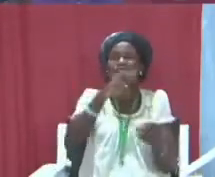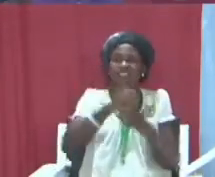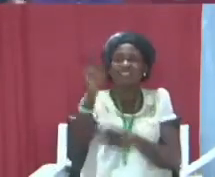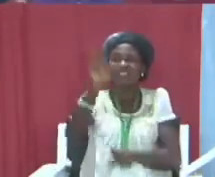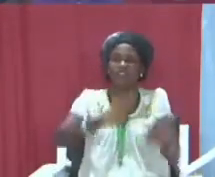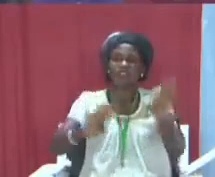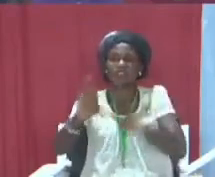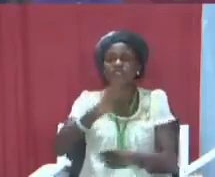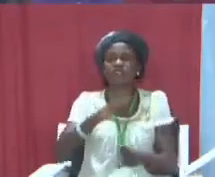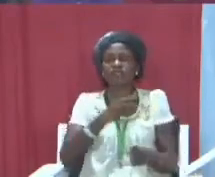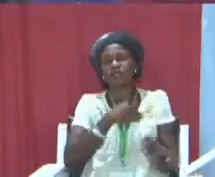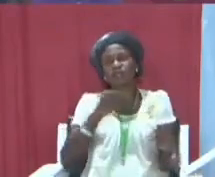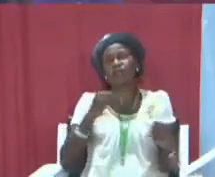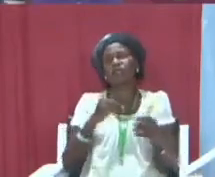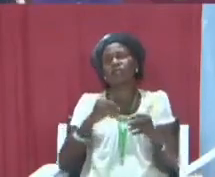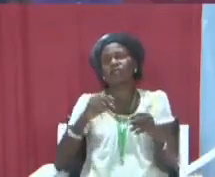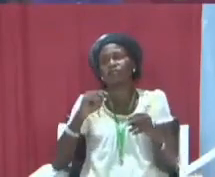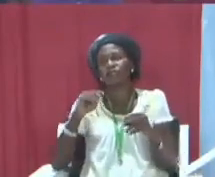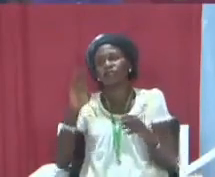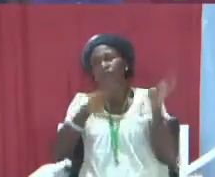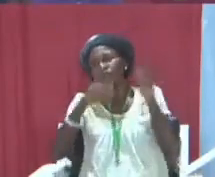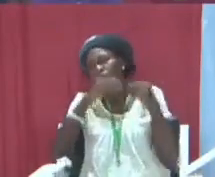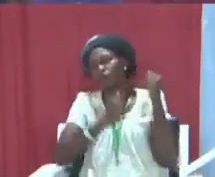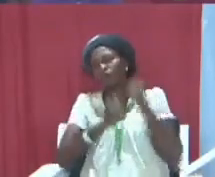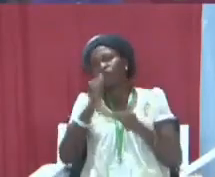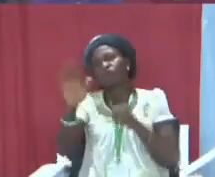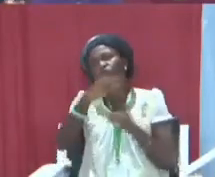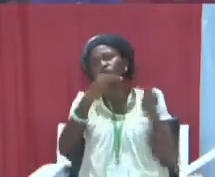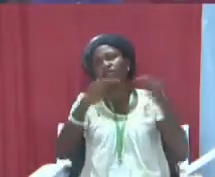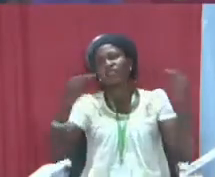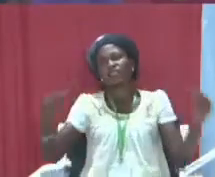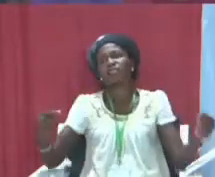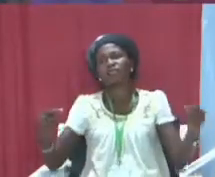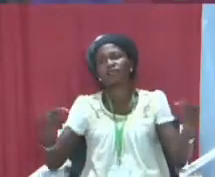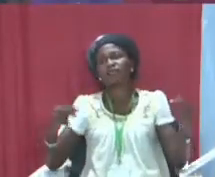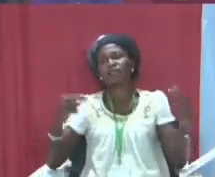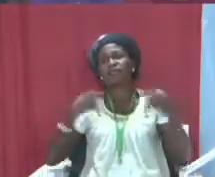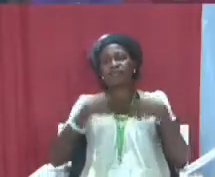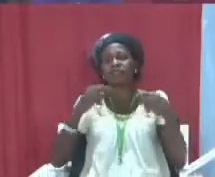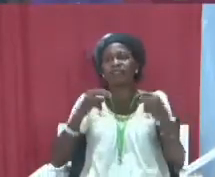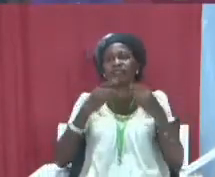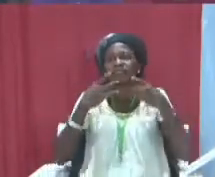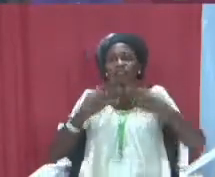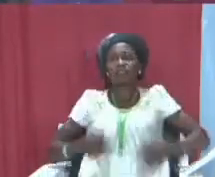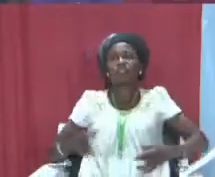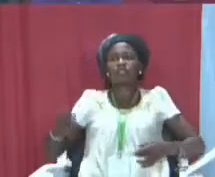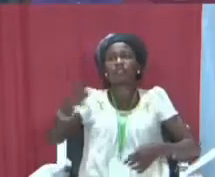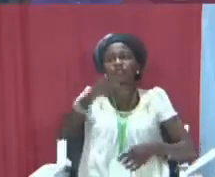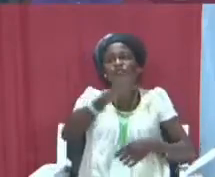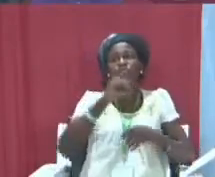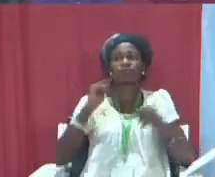siege and desperate straits in which your enemy has distressed you.